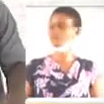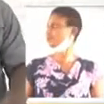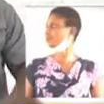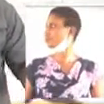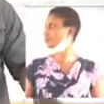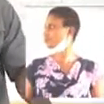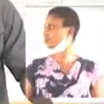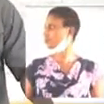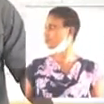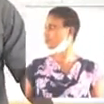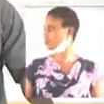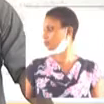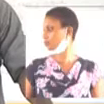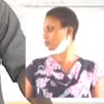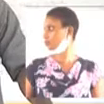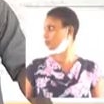away from drugs.